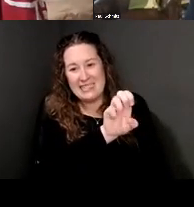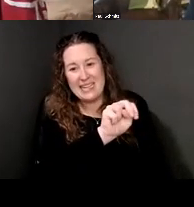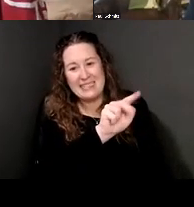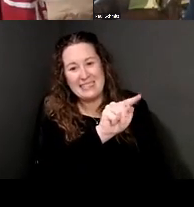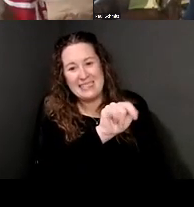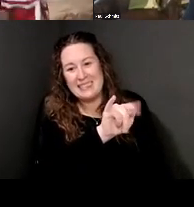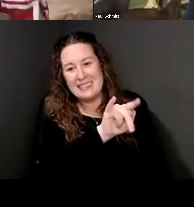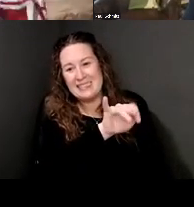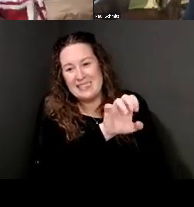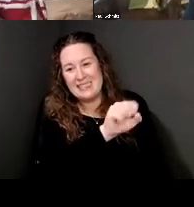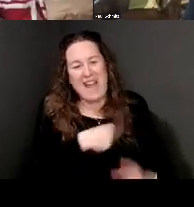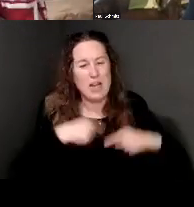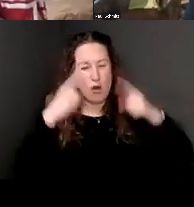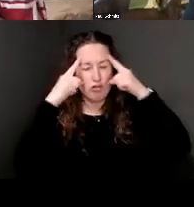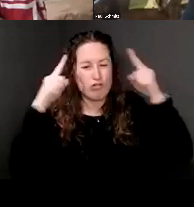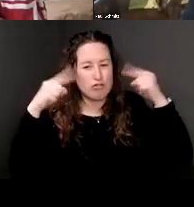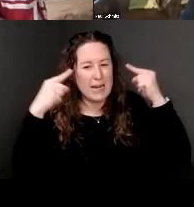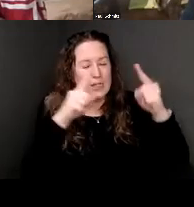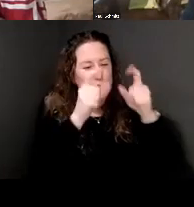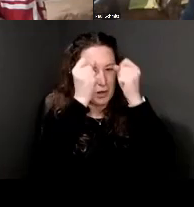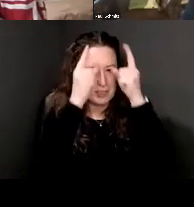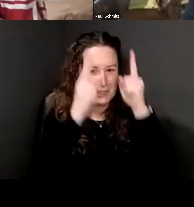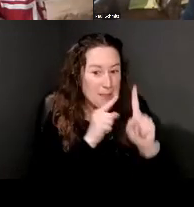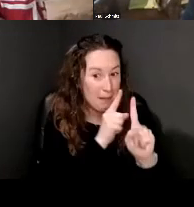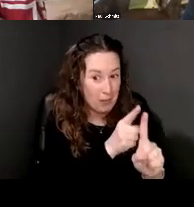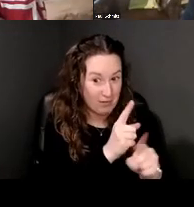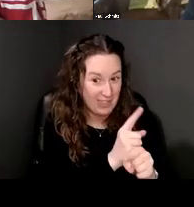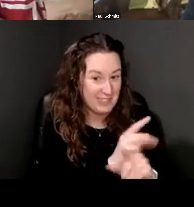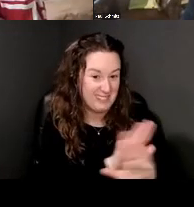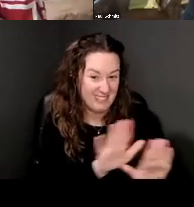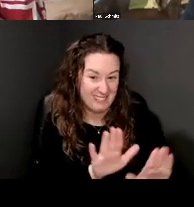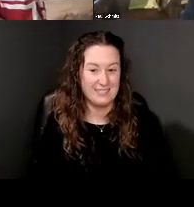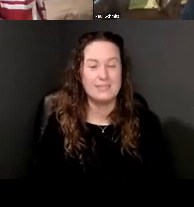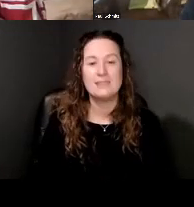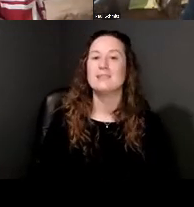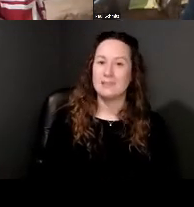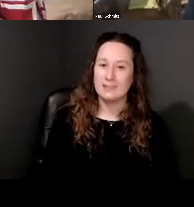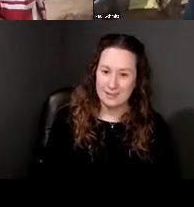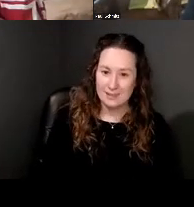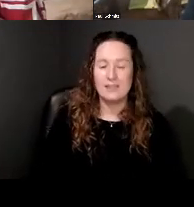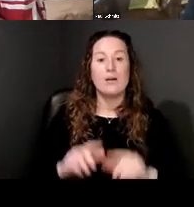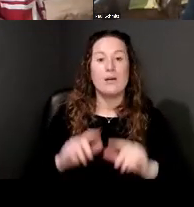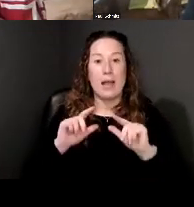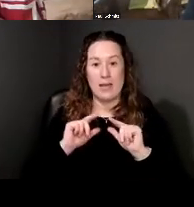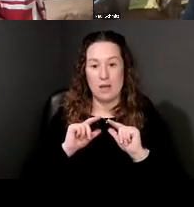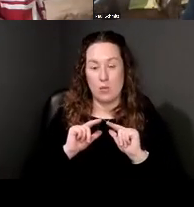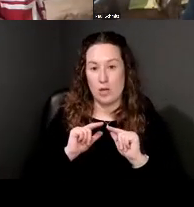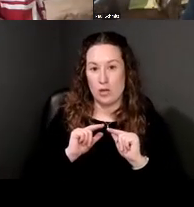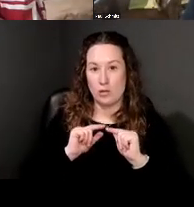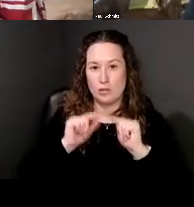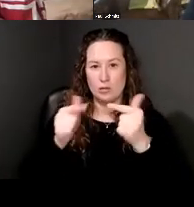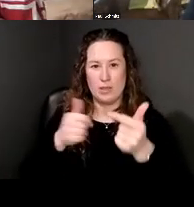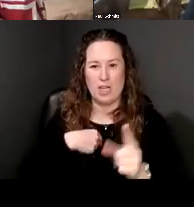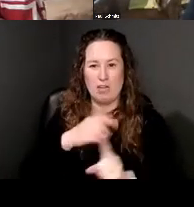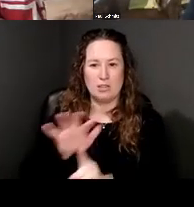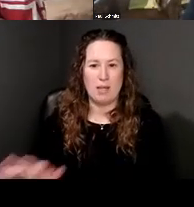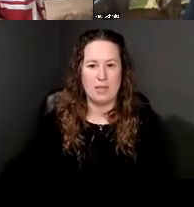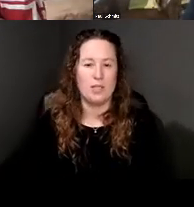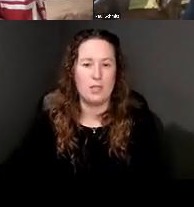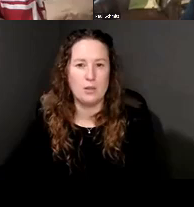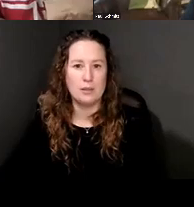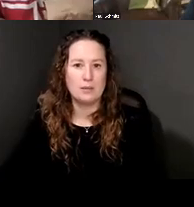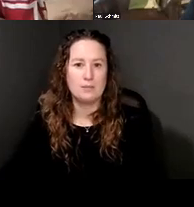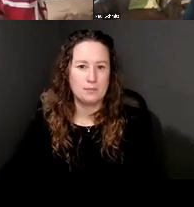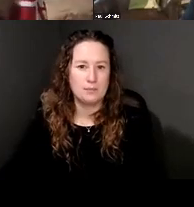You understand the point. Yeah. Thank you, Junius. Monique, thank you. I know it's been a while since we were able to loop back to you, but I really am eager to hear from